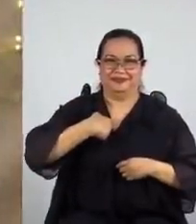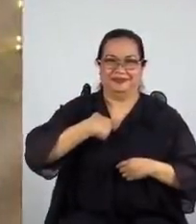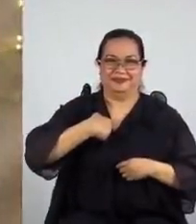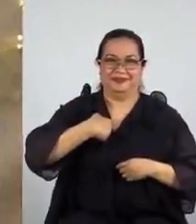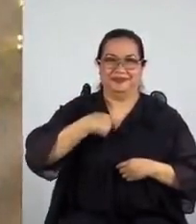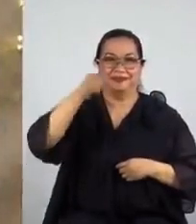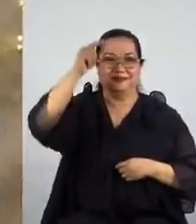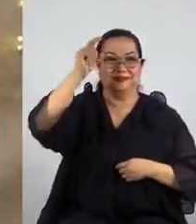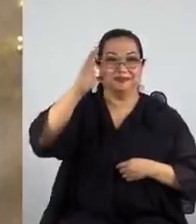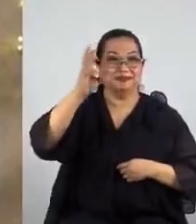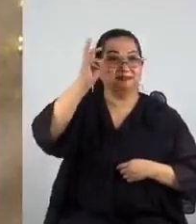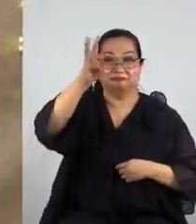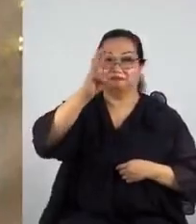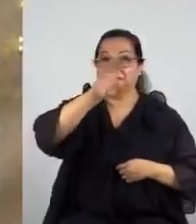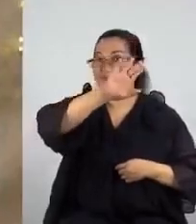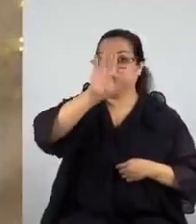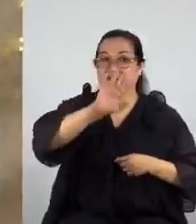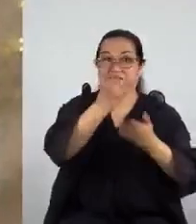God will not fail.